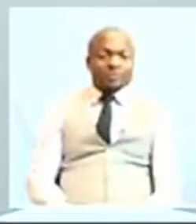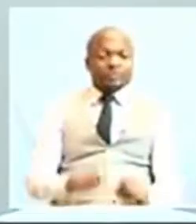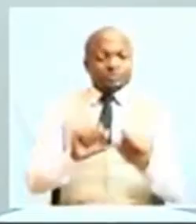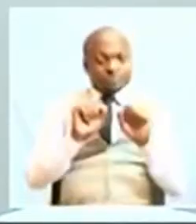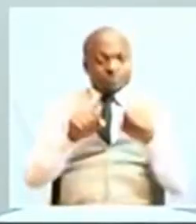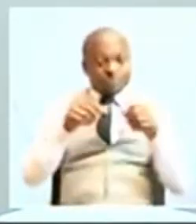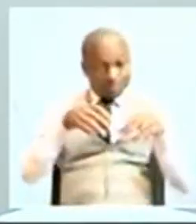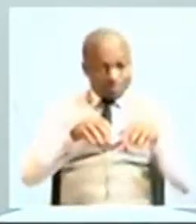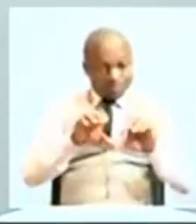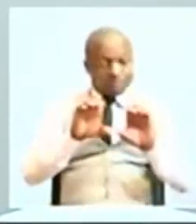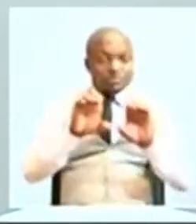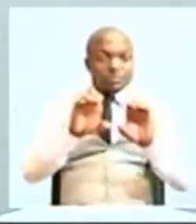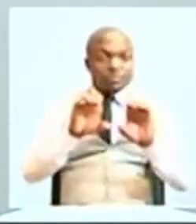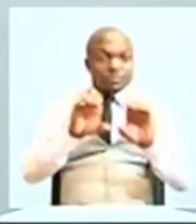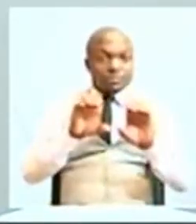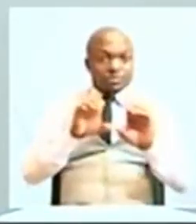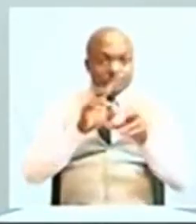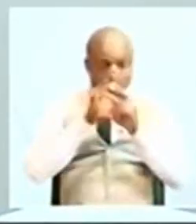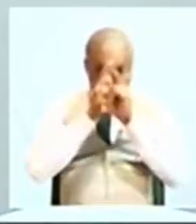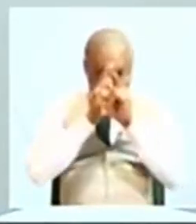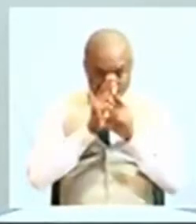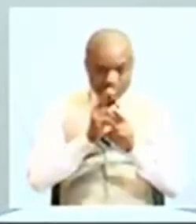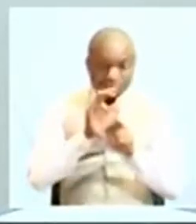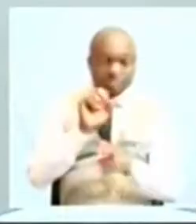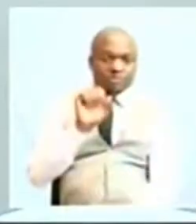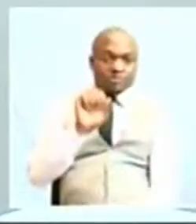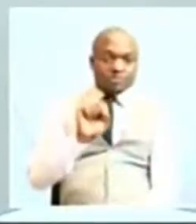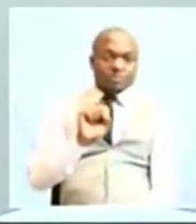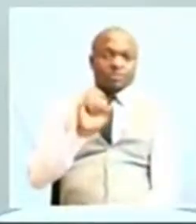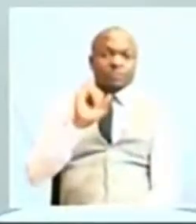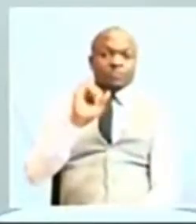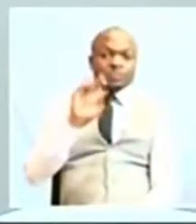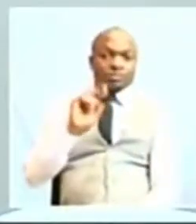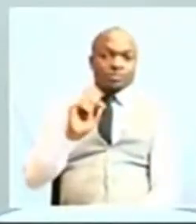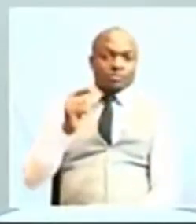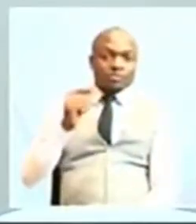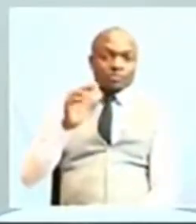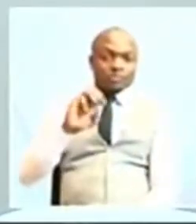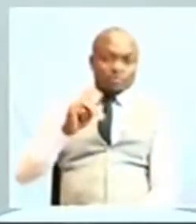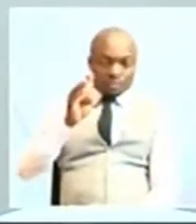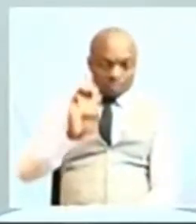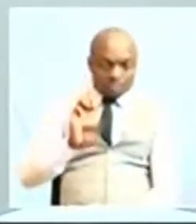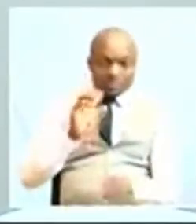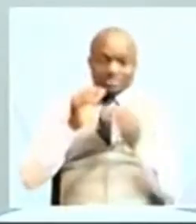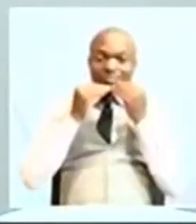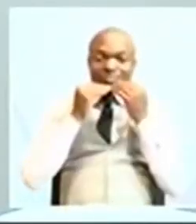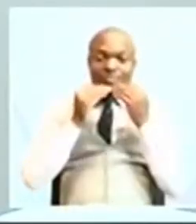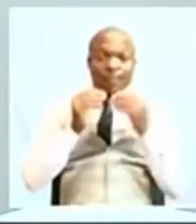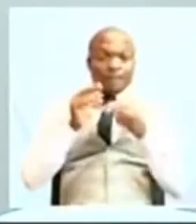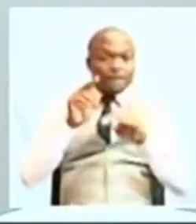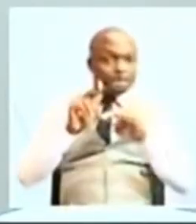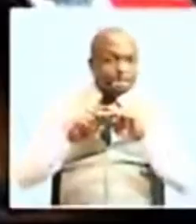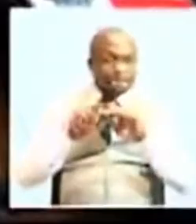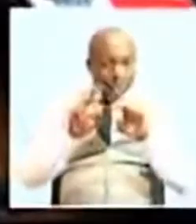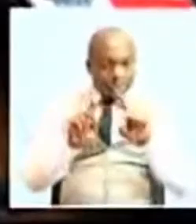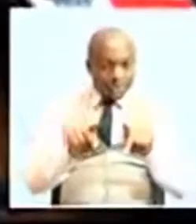make progress. There was the Honorable Singombe, then I'll come to. Thank you, Chair.